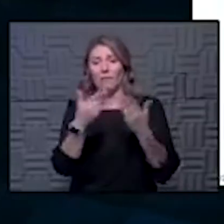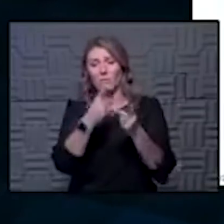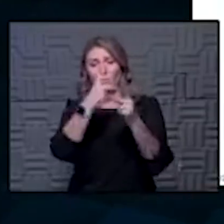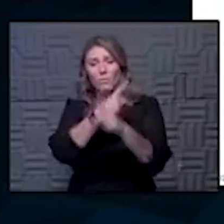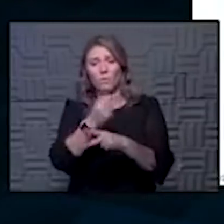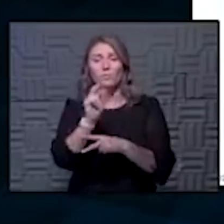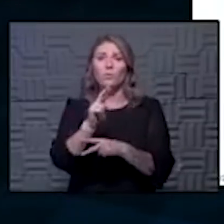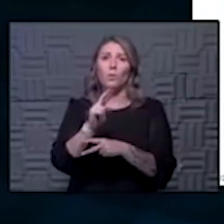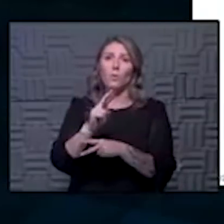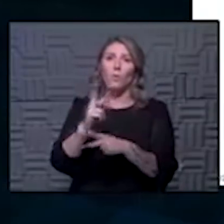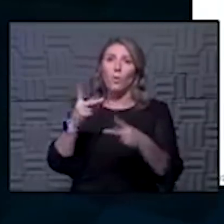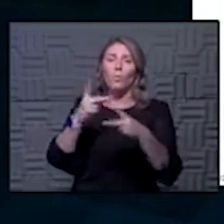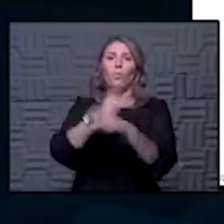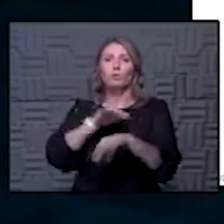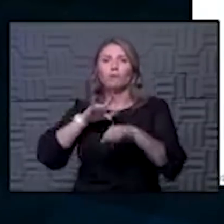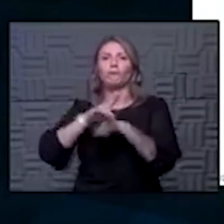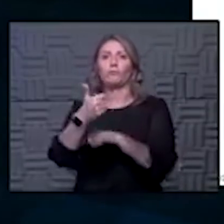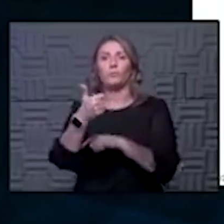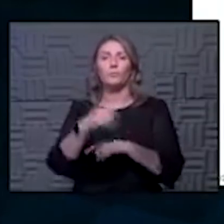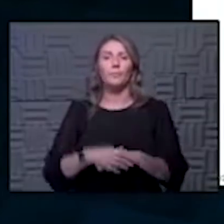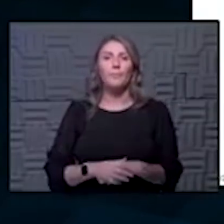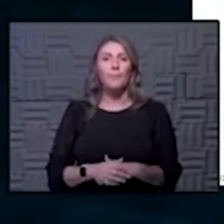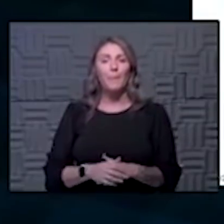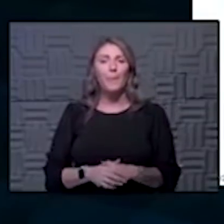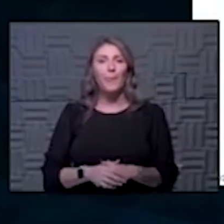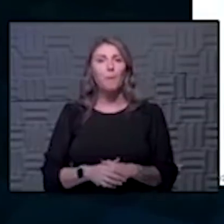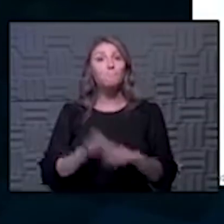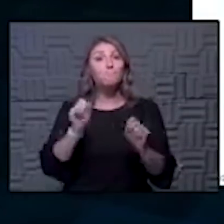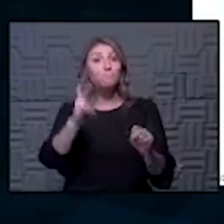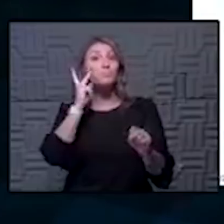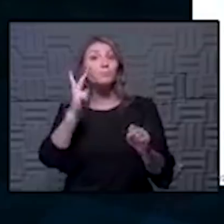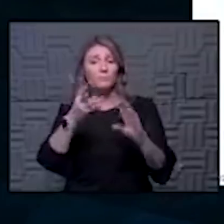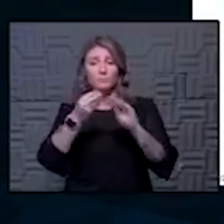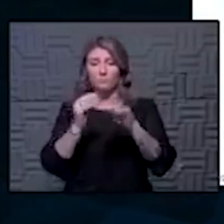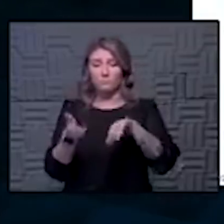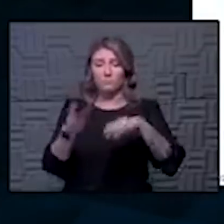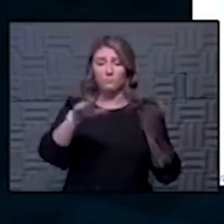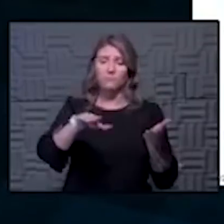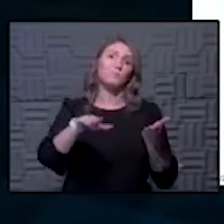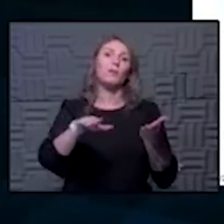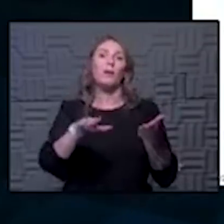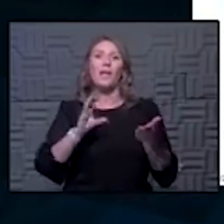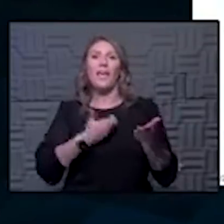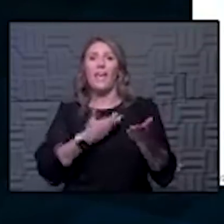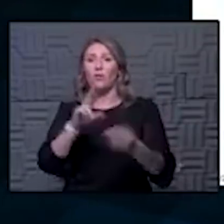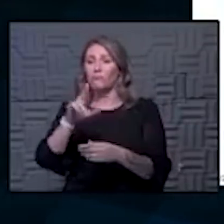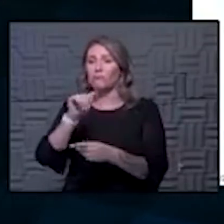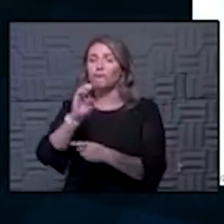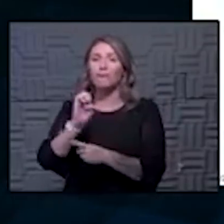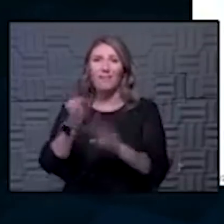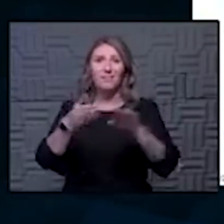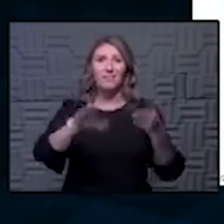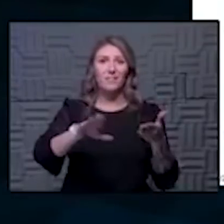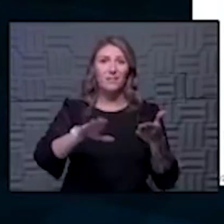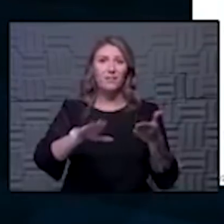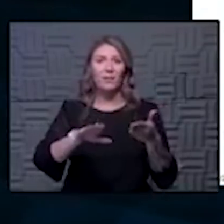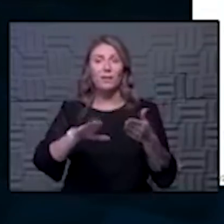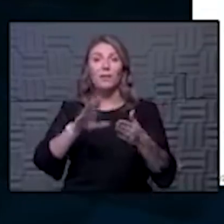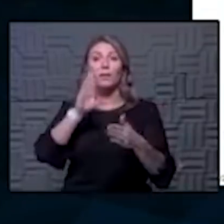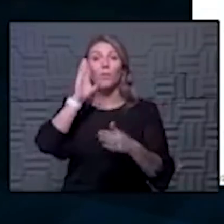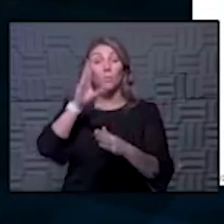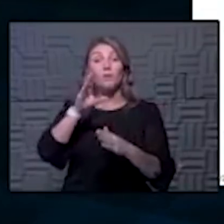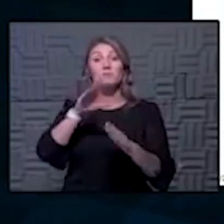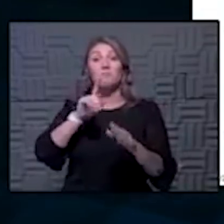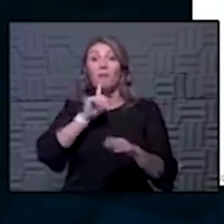had been worse earlier than they were here. You can see the number of deaths, and that actually our death rate for hospitalizations continues to